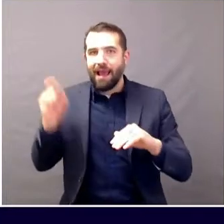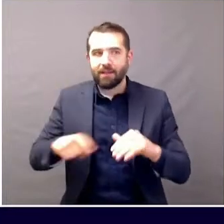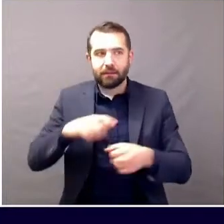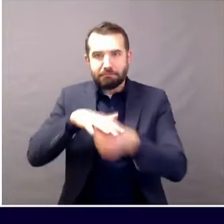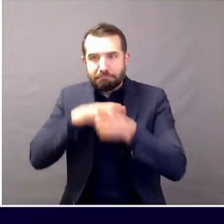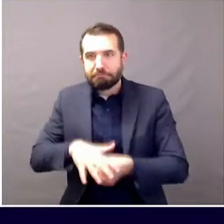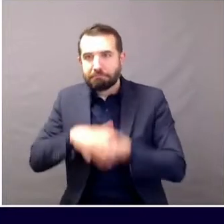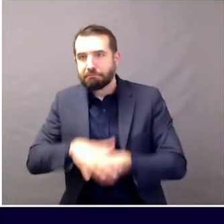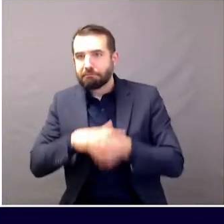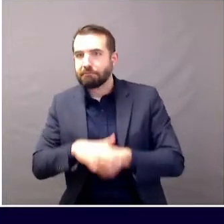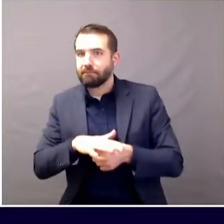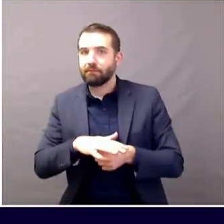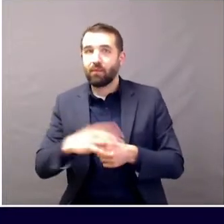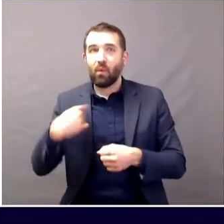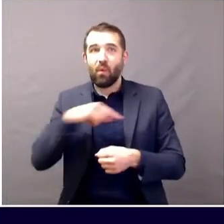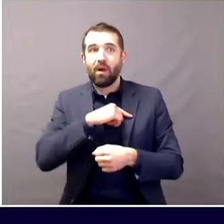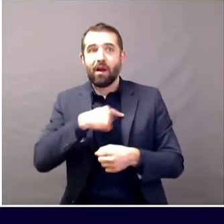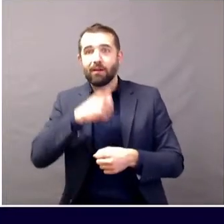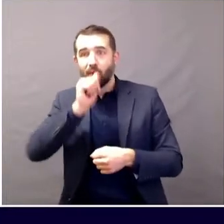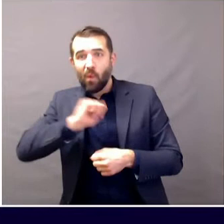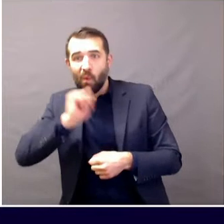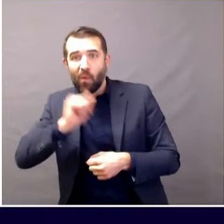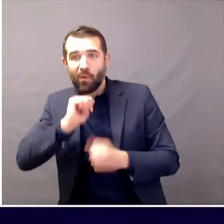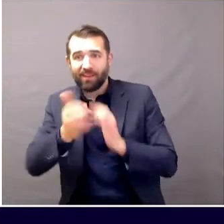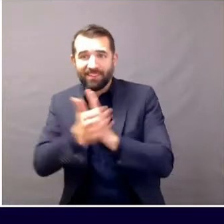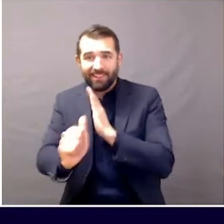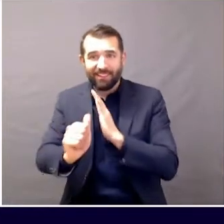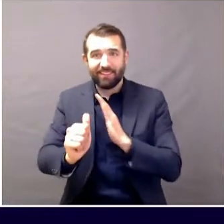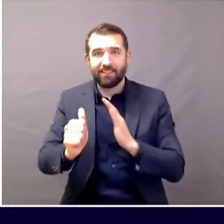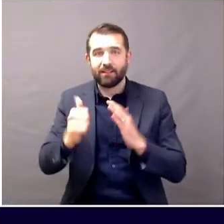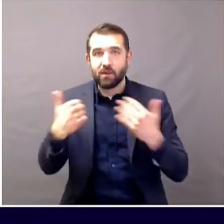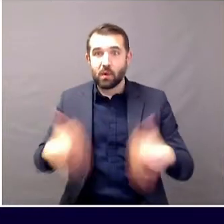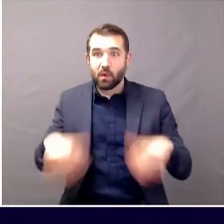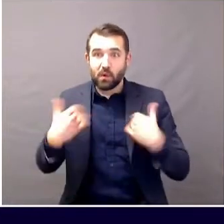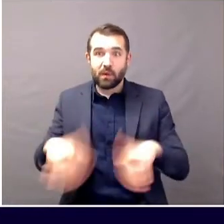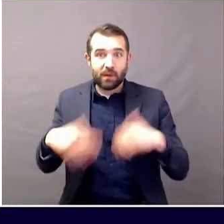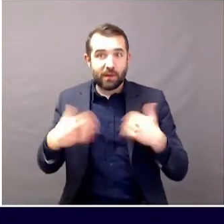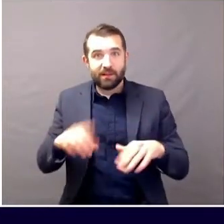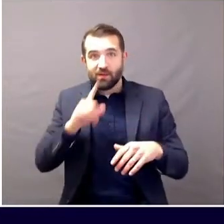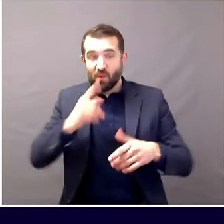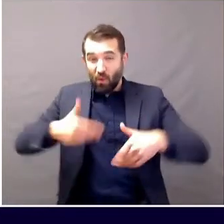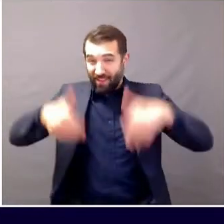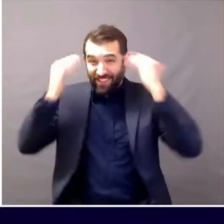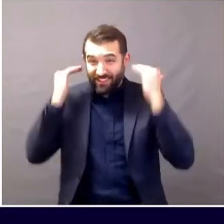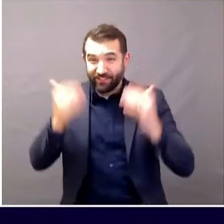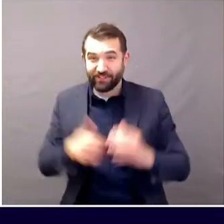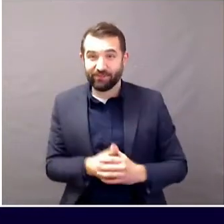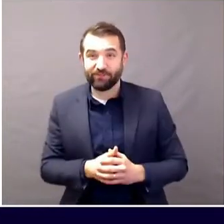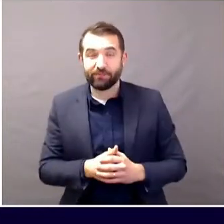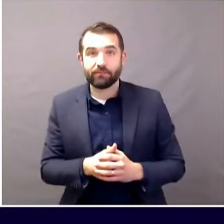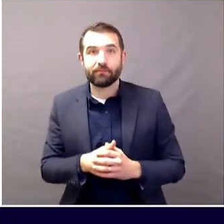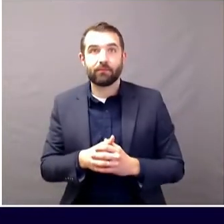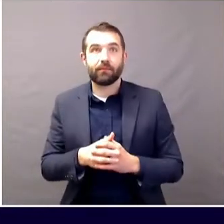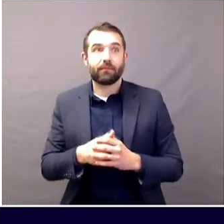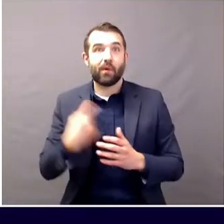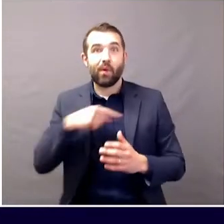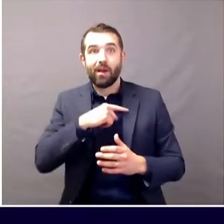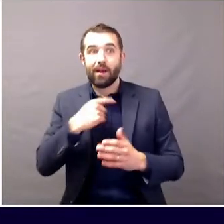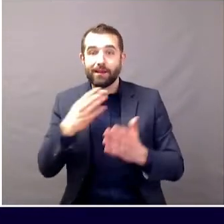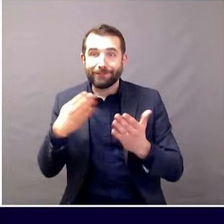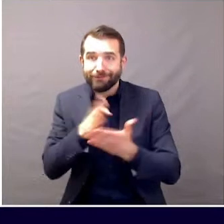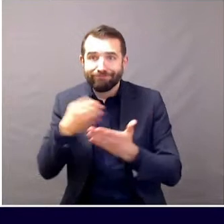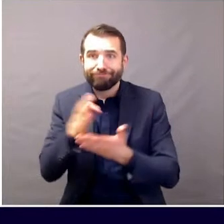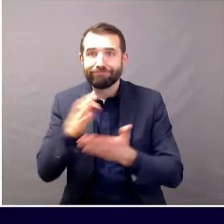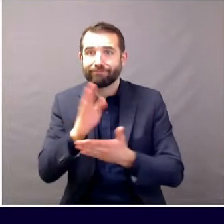resources when they come with the extra things that we have to do and navigating relationships that right now